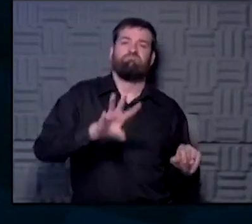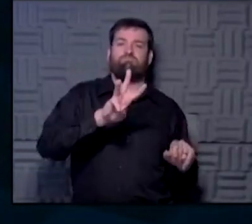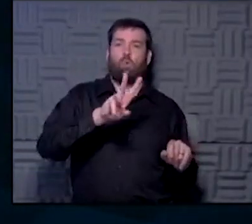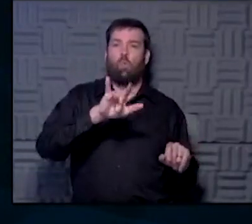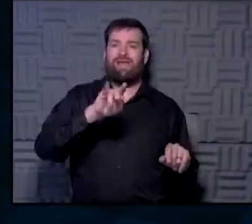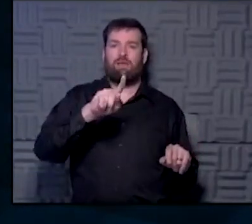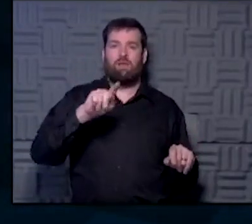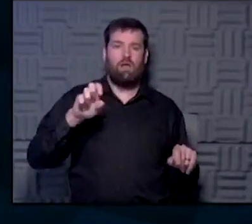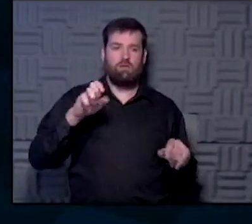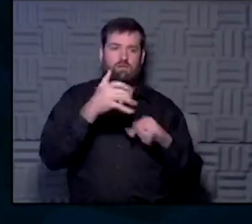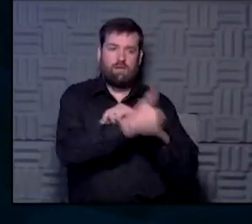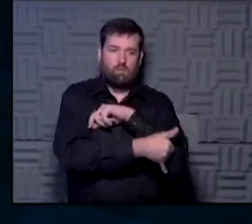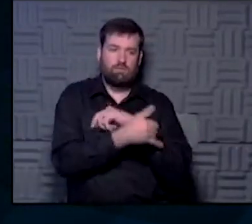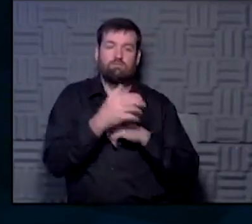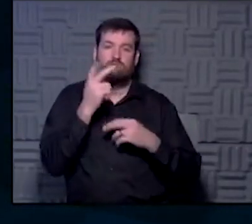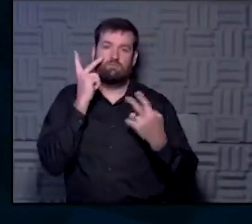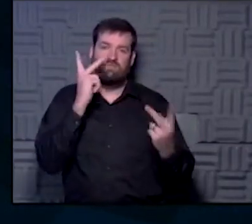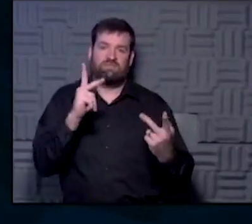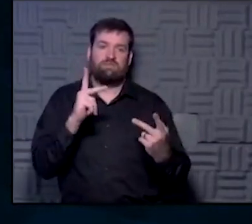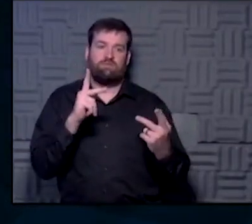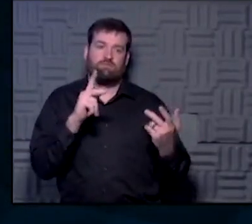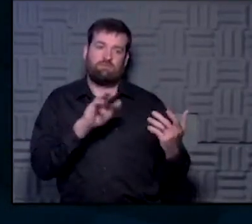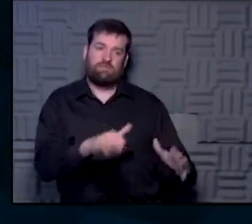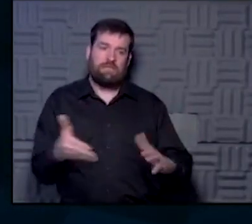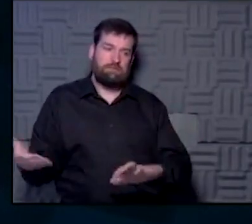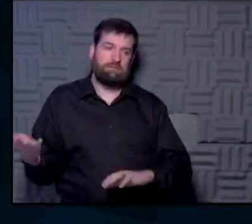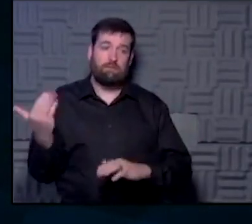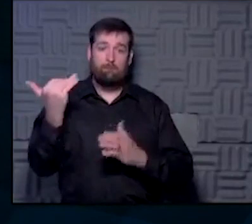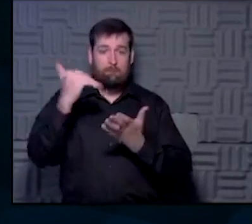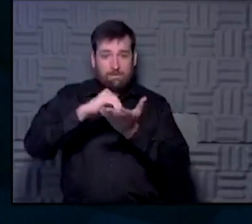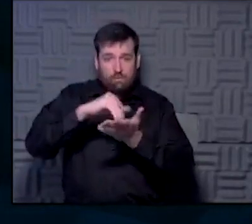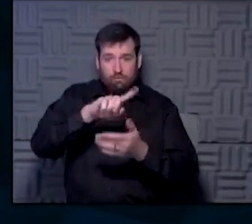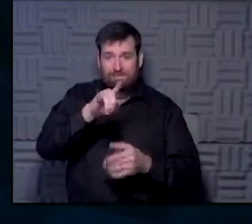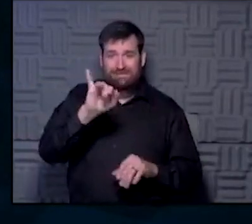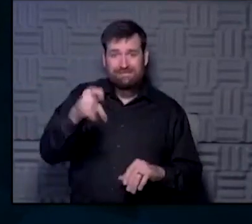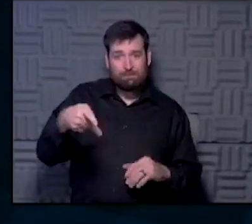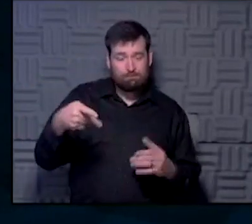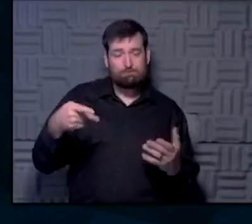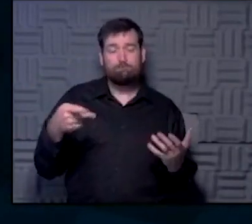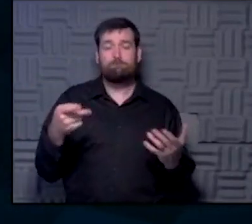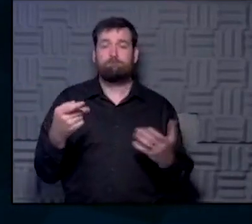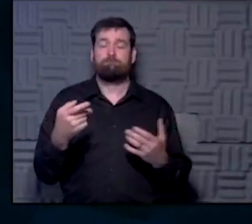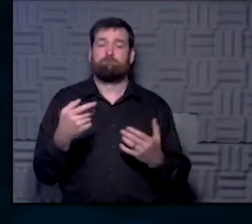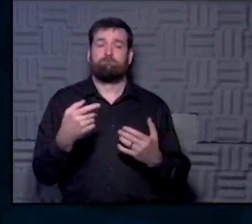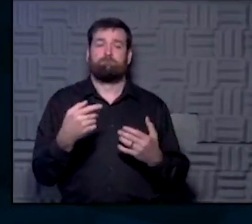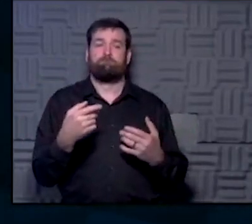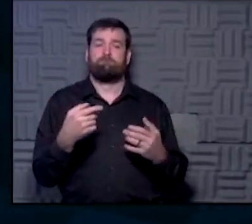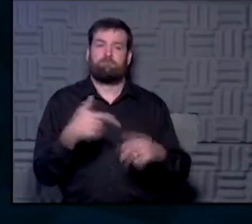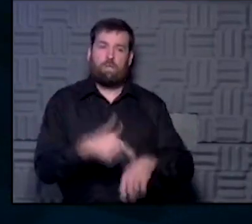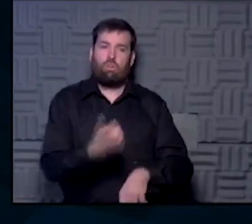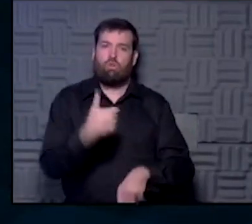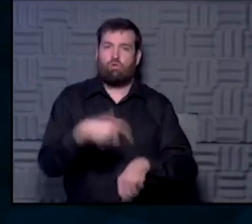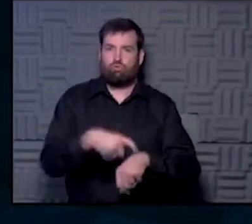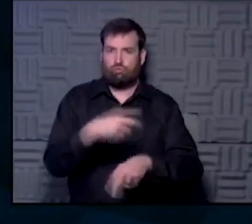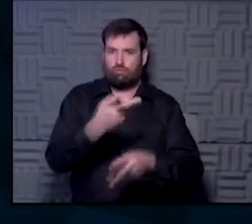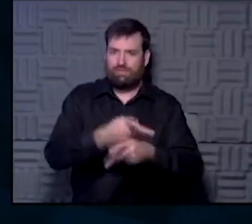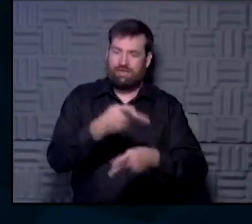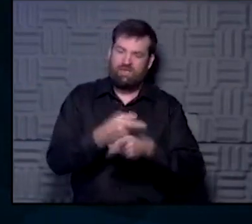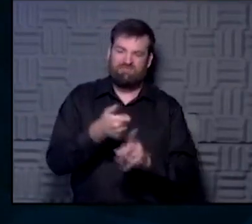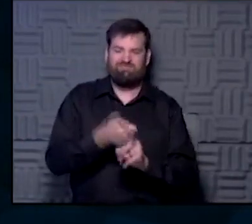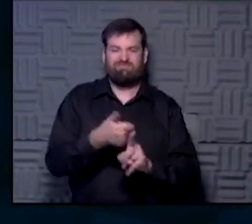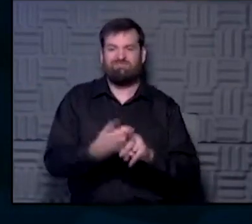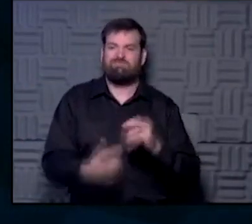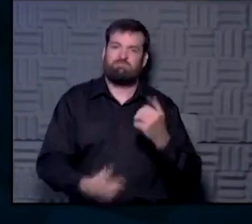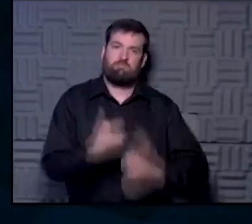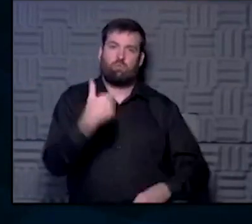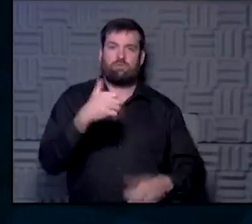County, you can see where the deaths are spread out. That middle zip code there included our long-term care facility with the most deaths.